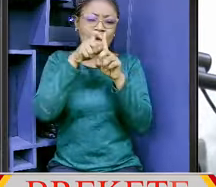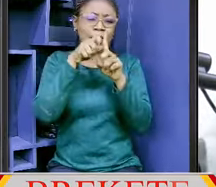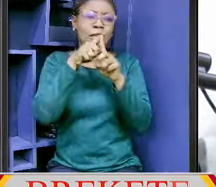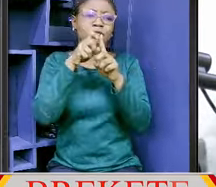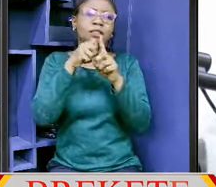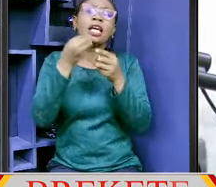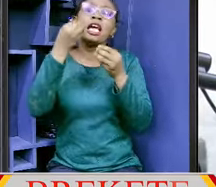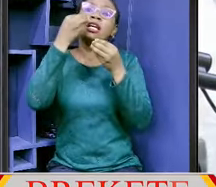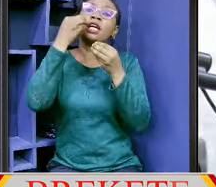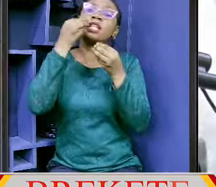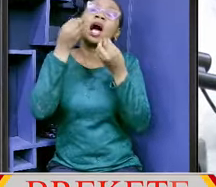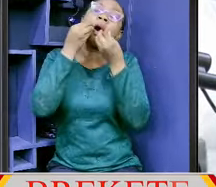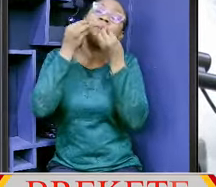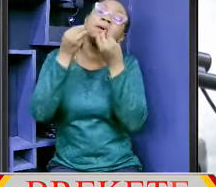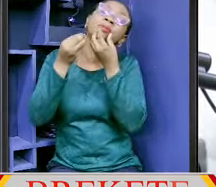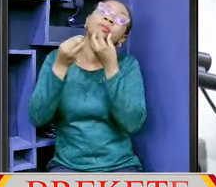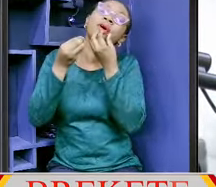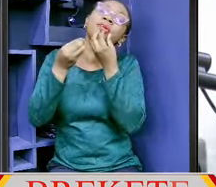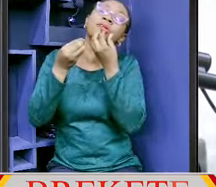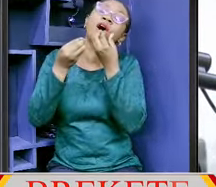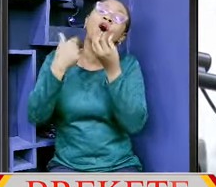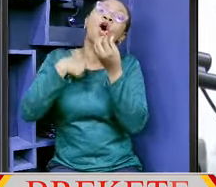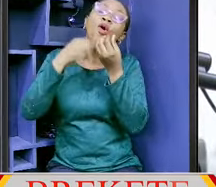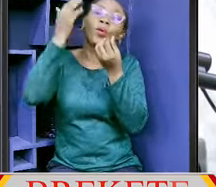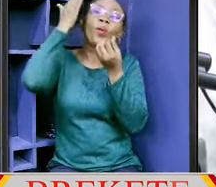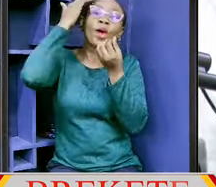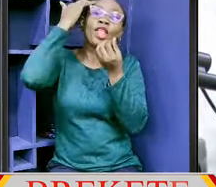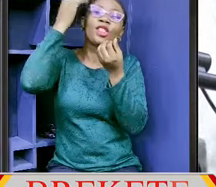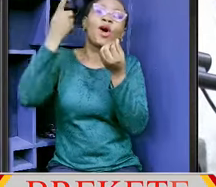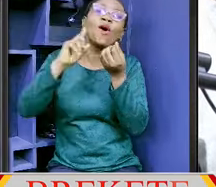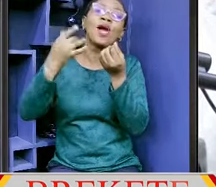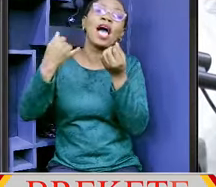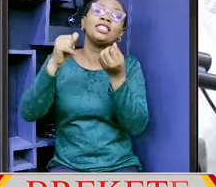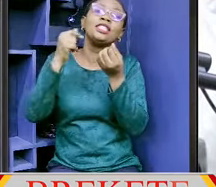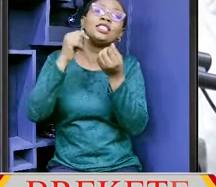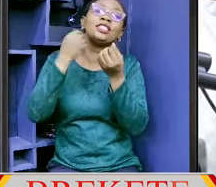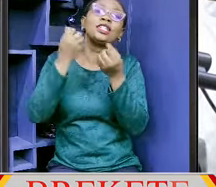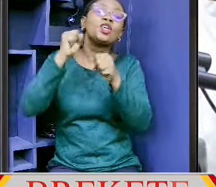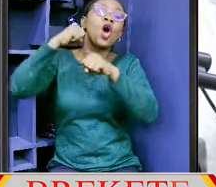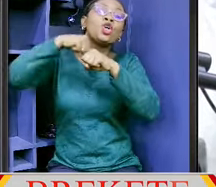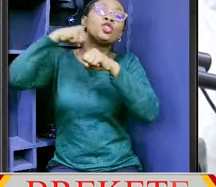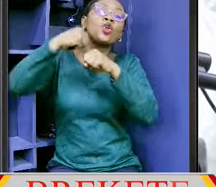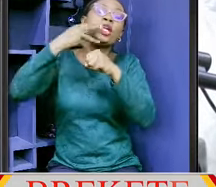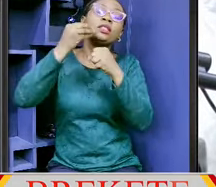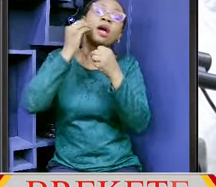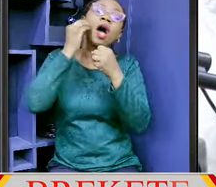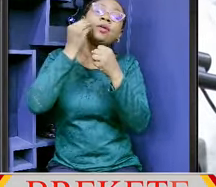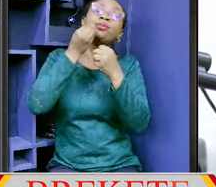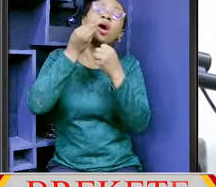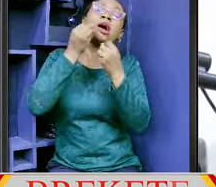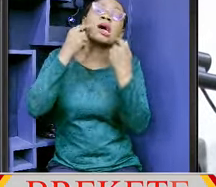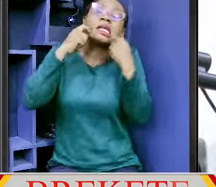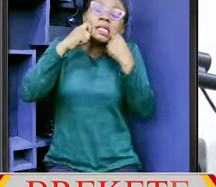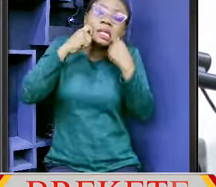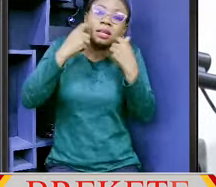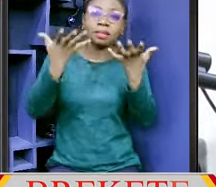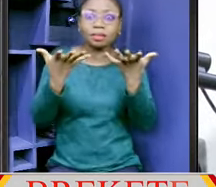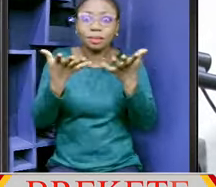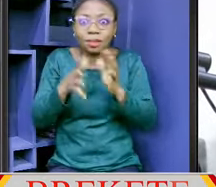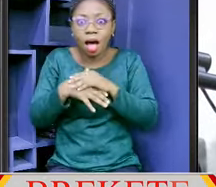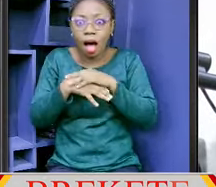For our mouth, we know where the stone they. You go just see say, first in the chop rice. It's so much a yakwa. Then you go